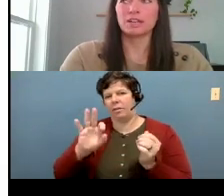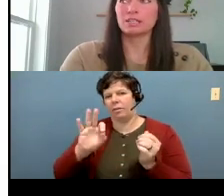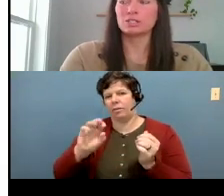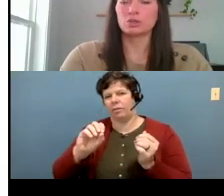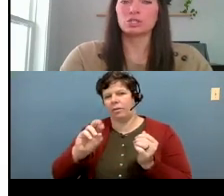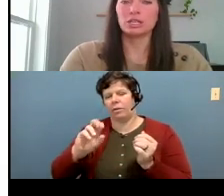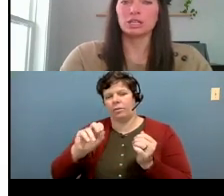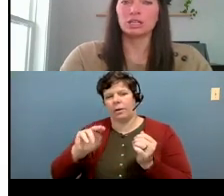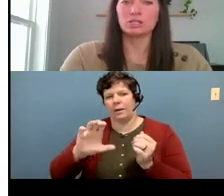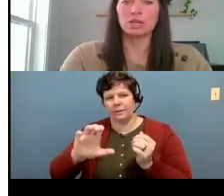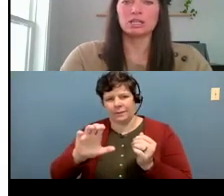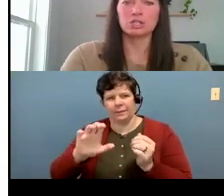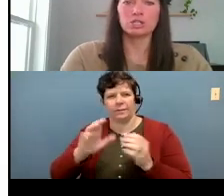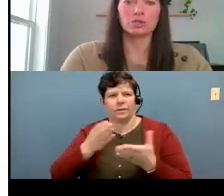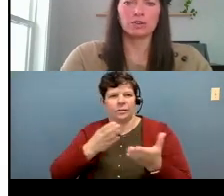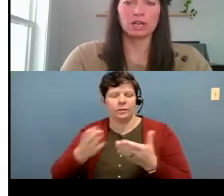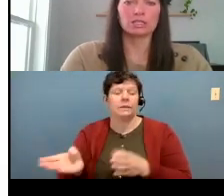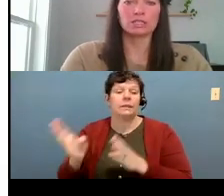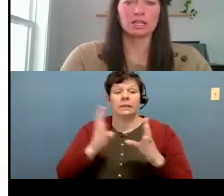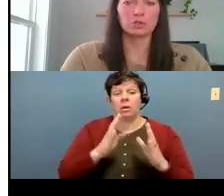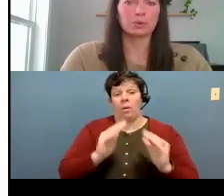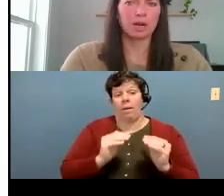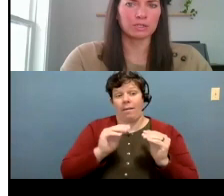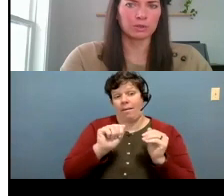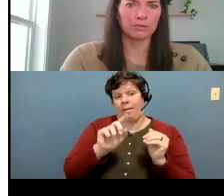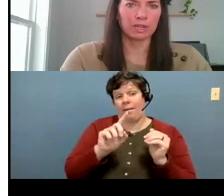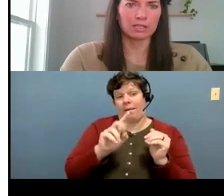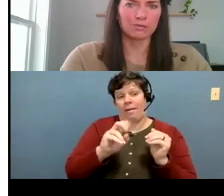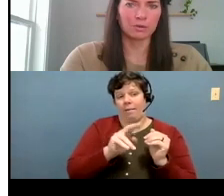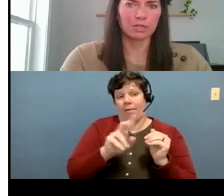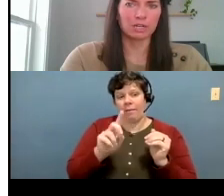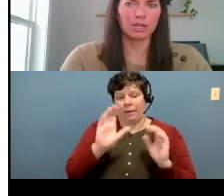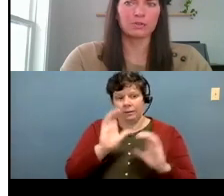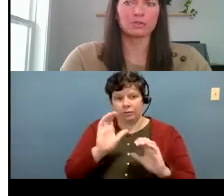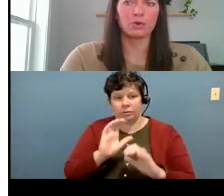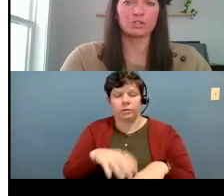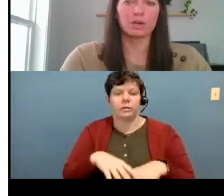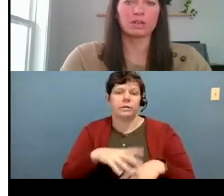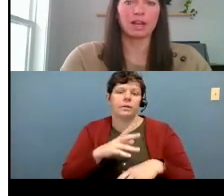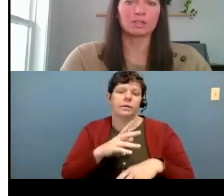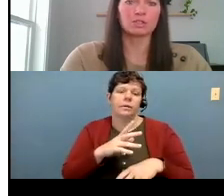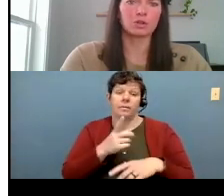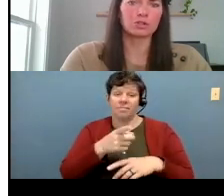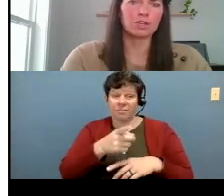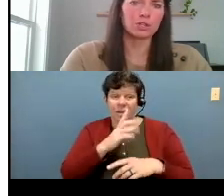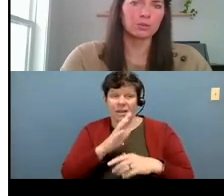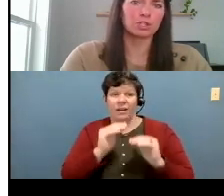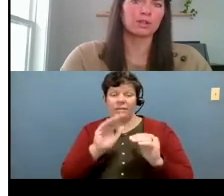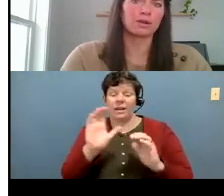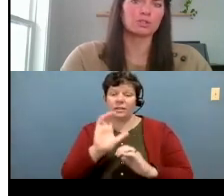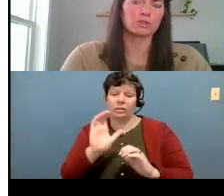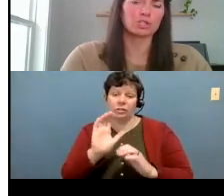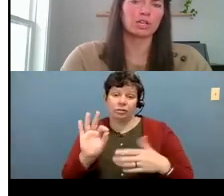our advanced searching. So in addition to serving as a central repository for case information, there's also an advanced search feature